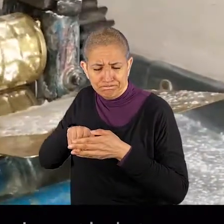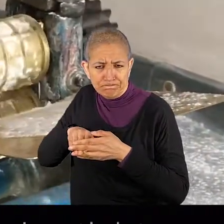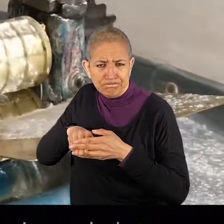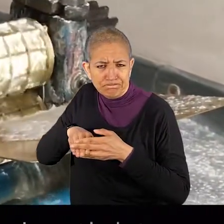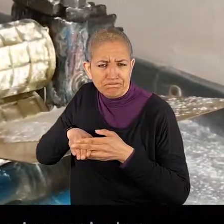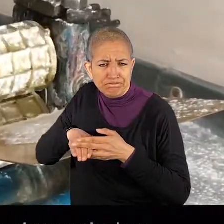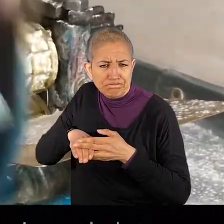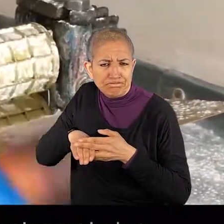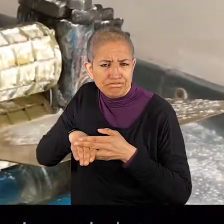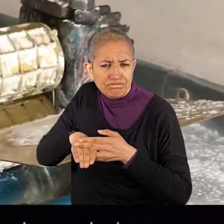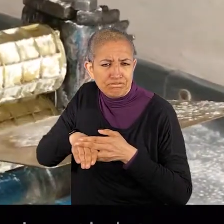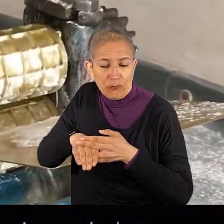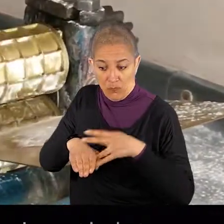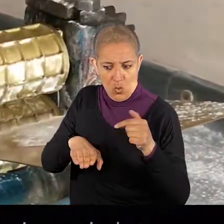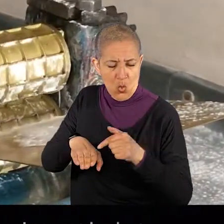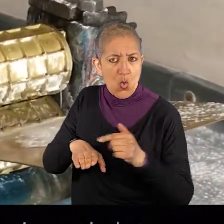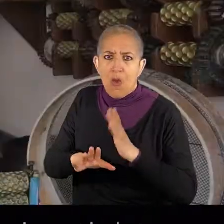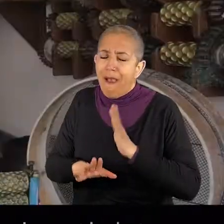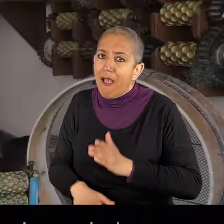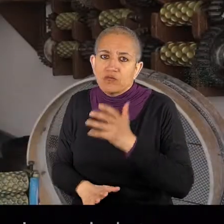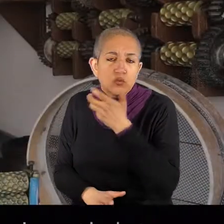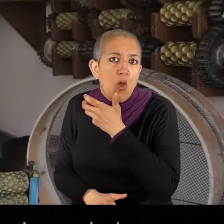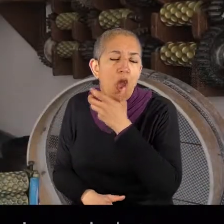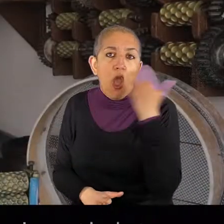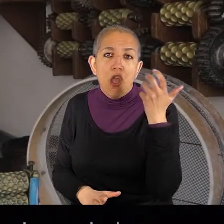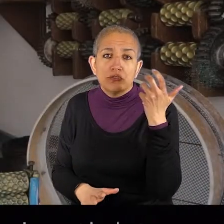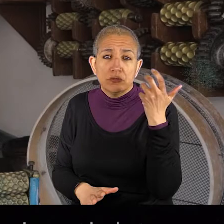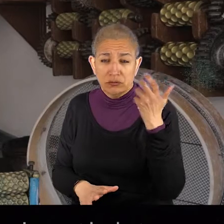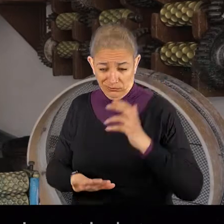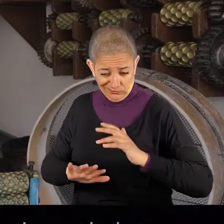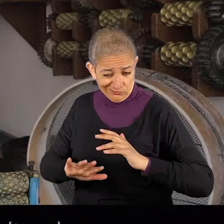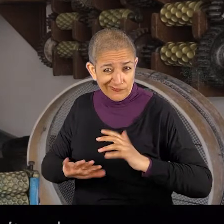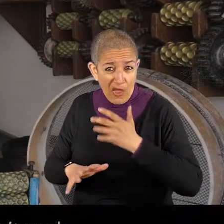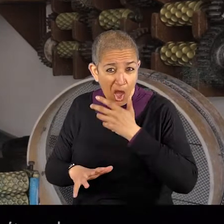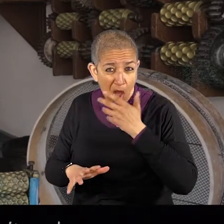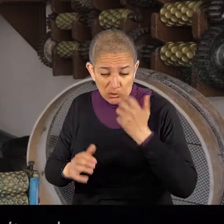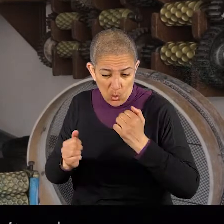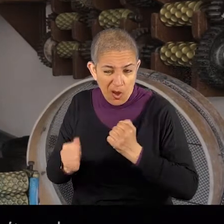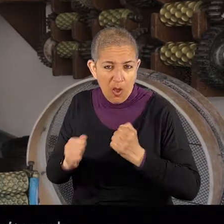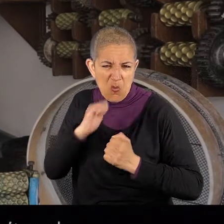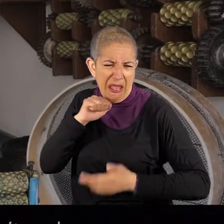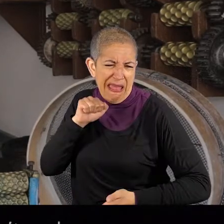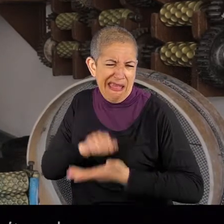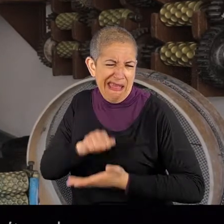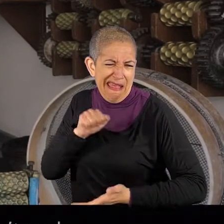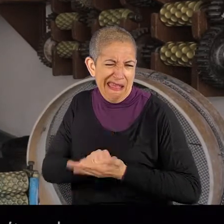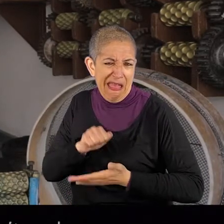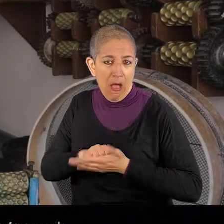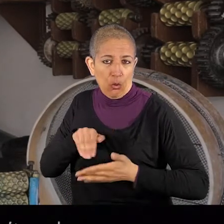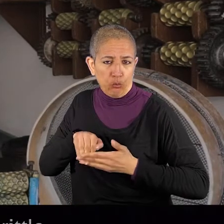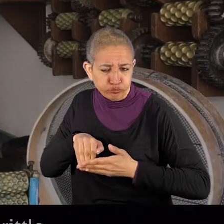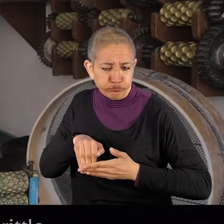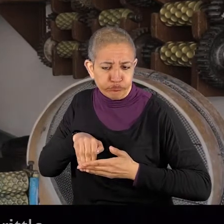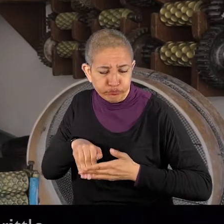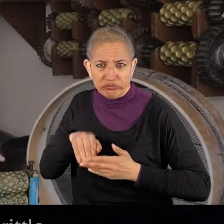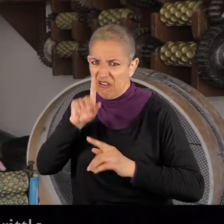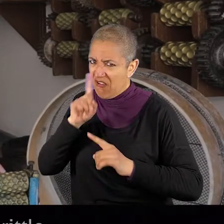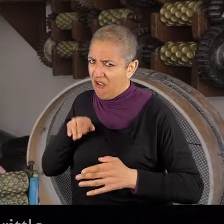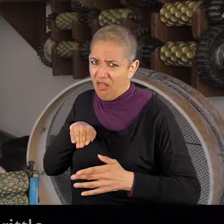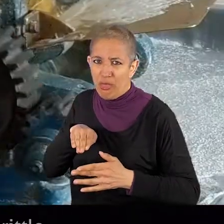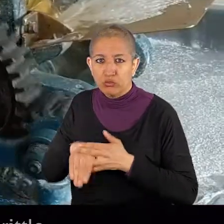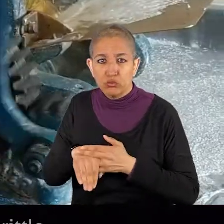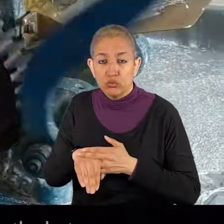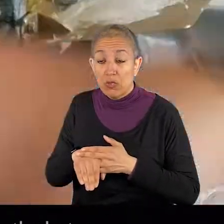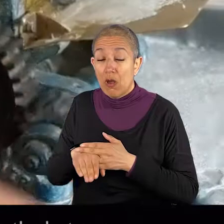it was still hot, because the mix must be hot, otherwise the sweet making doesn't work because it would be too brittle.